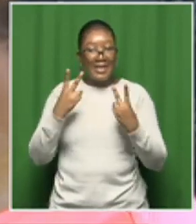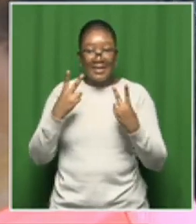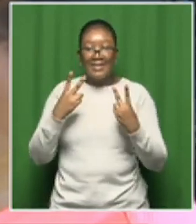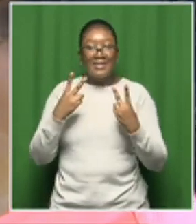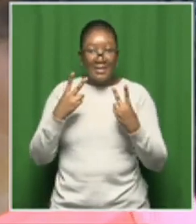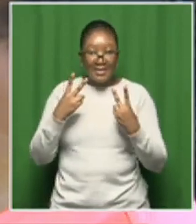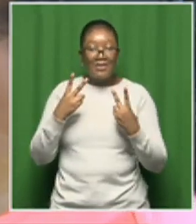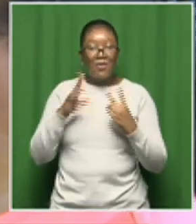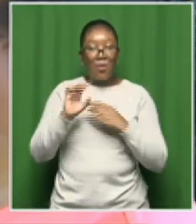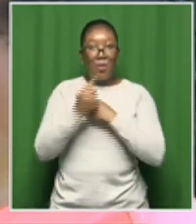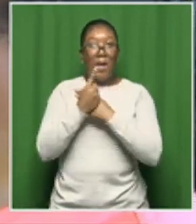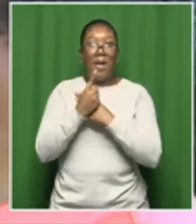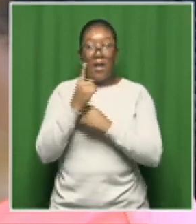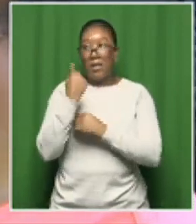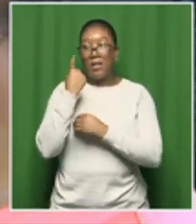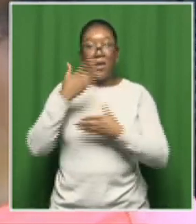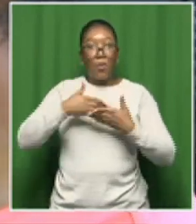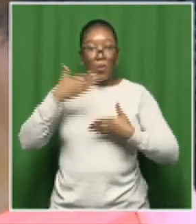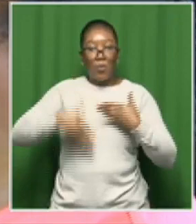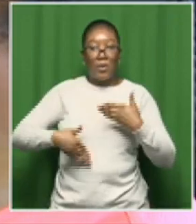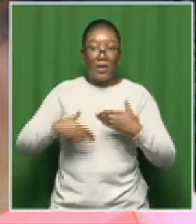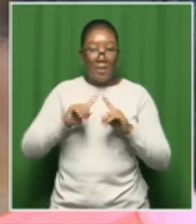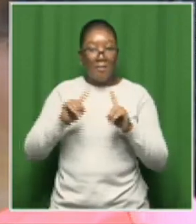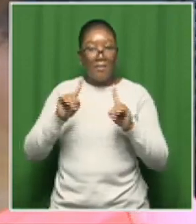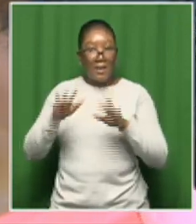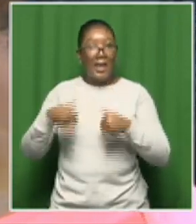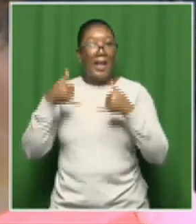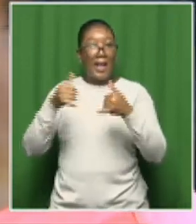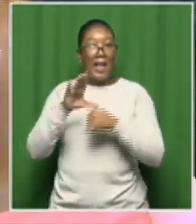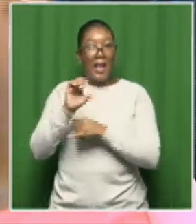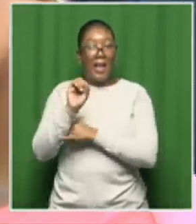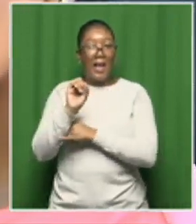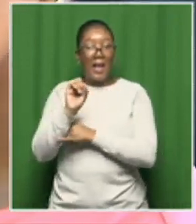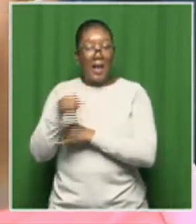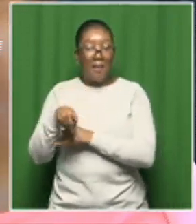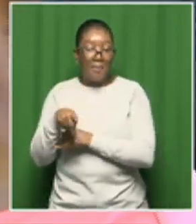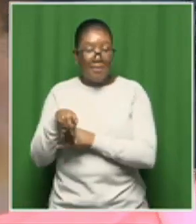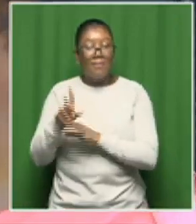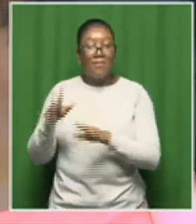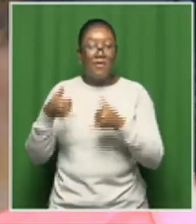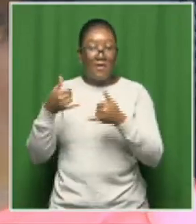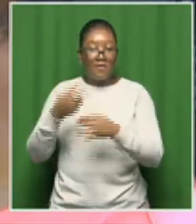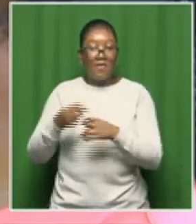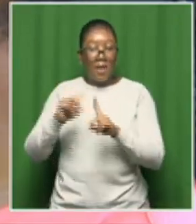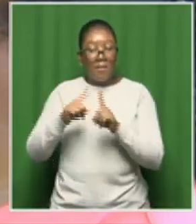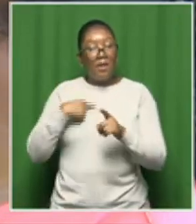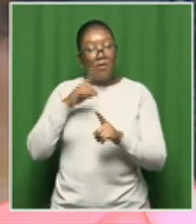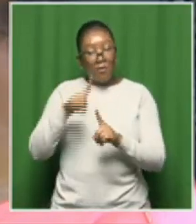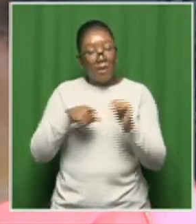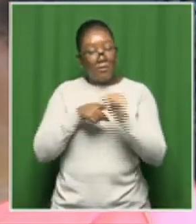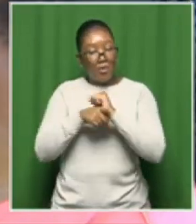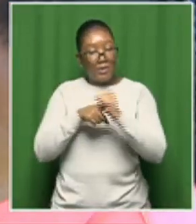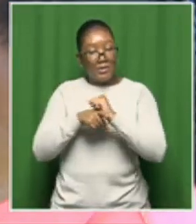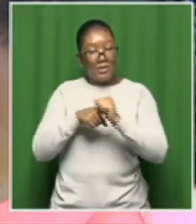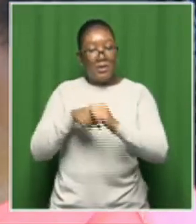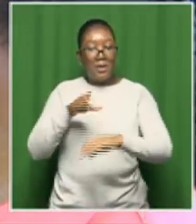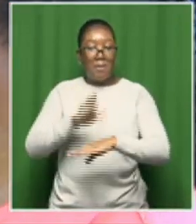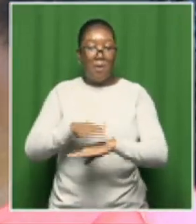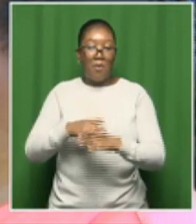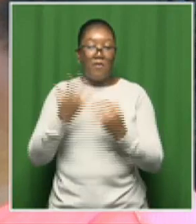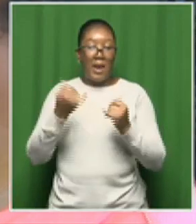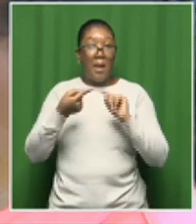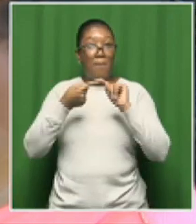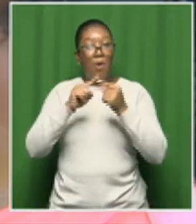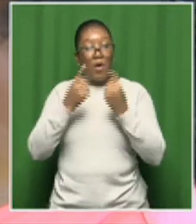We saw what happened to them over the weekend in a cup final from set plays. So there's a lot of work still to be done there. And again, they lost points at